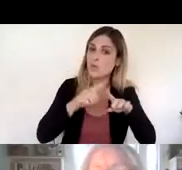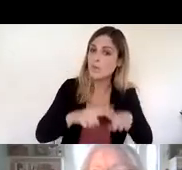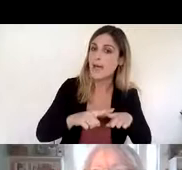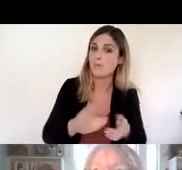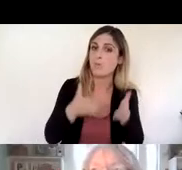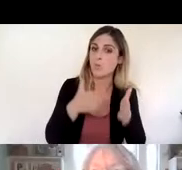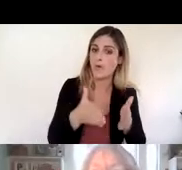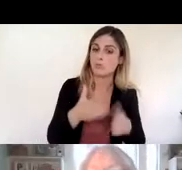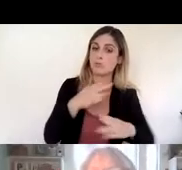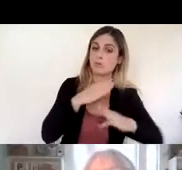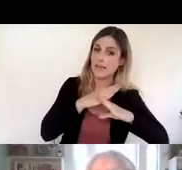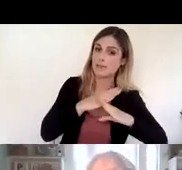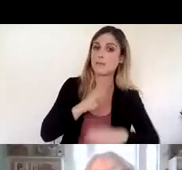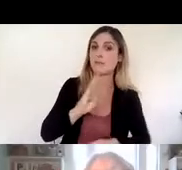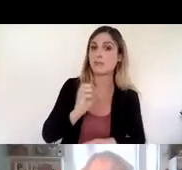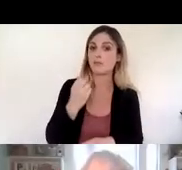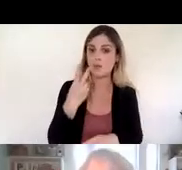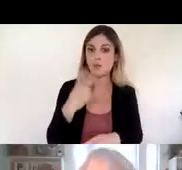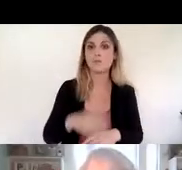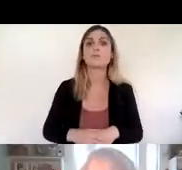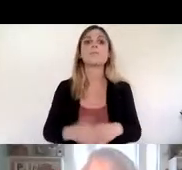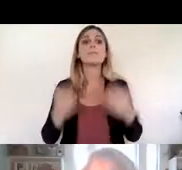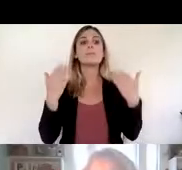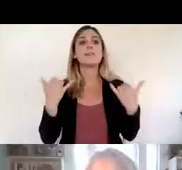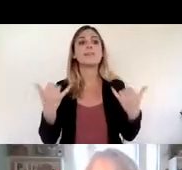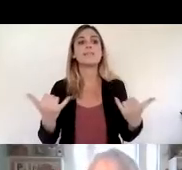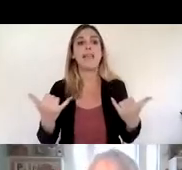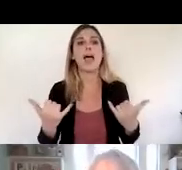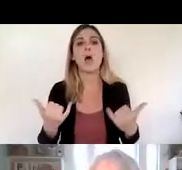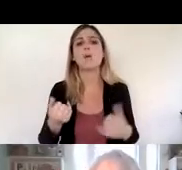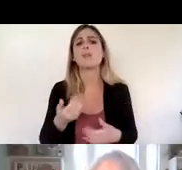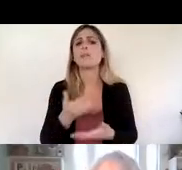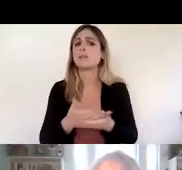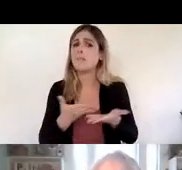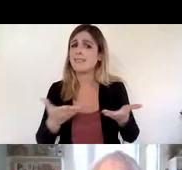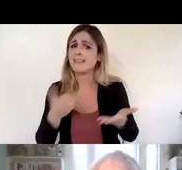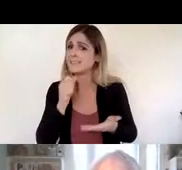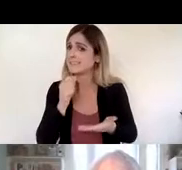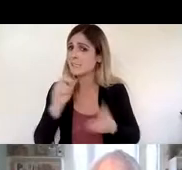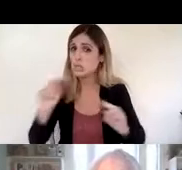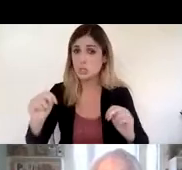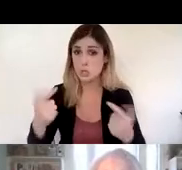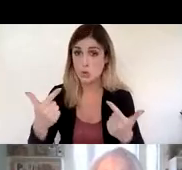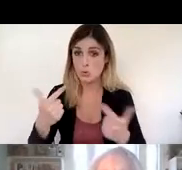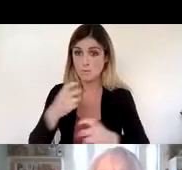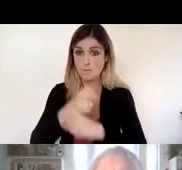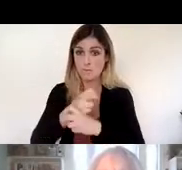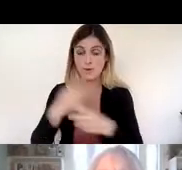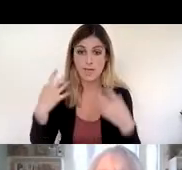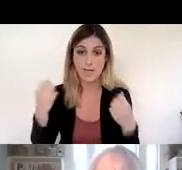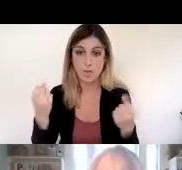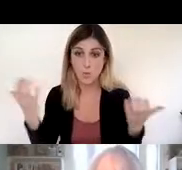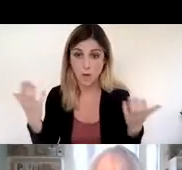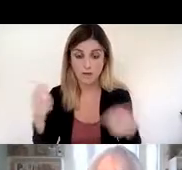So let's look at a few dietary factors that may not be especially good for bone health. And sodium is one of them because it can interfere with reabsorption